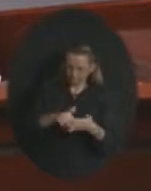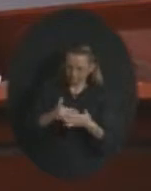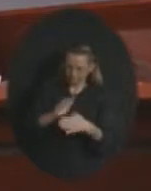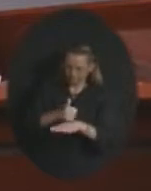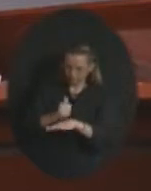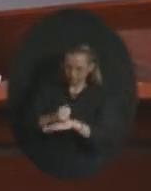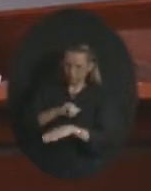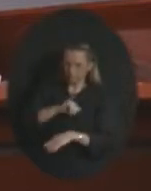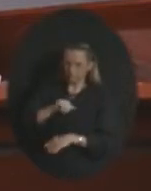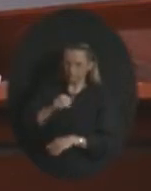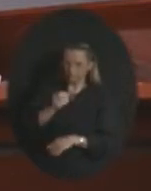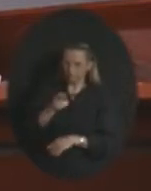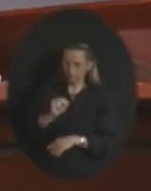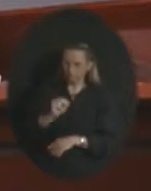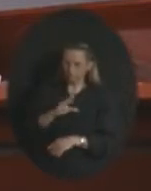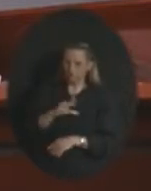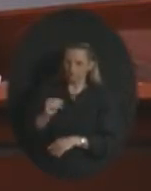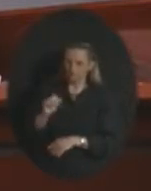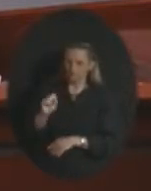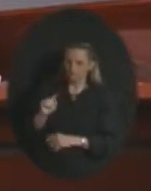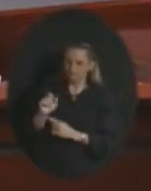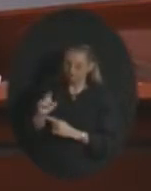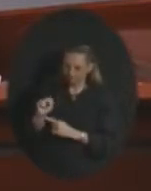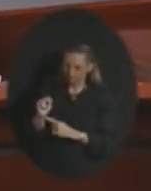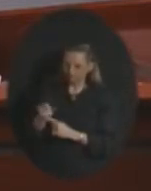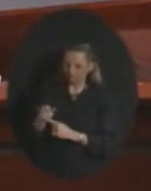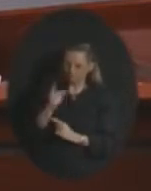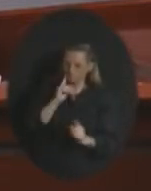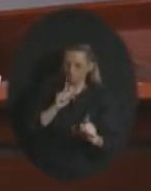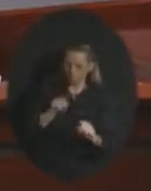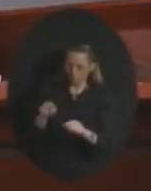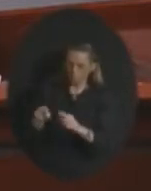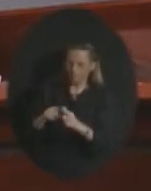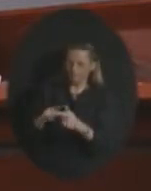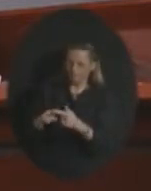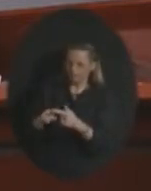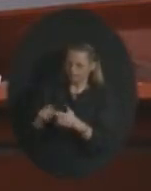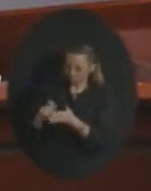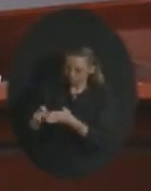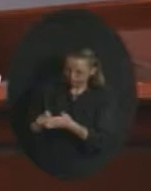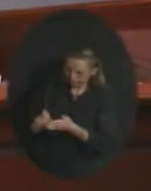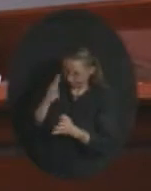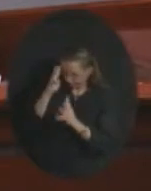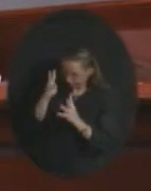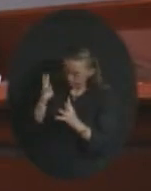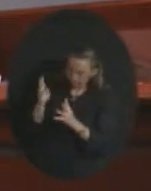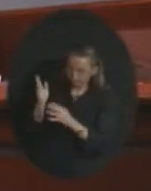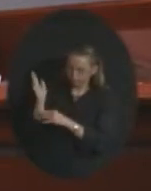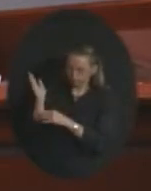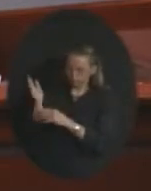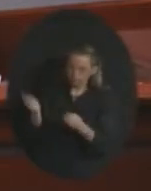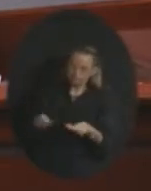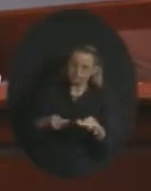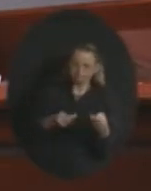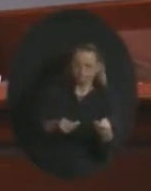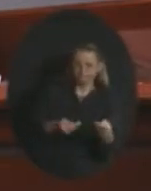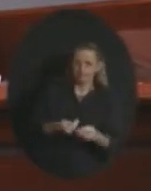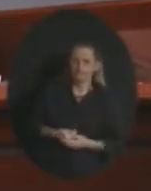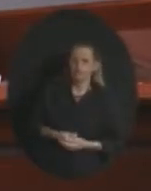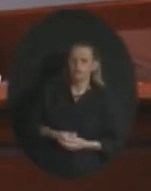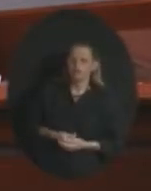ready to finalize a budget and bring it to you in July, and then certification in August. But the highlight for us, obviously, is that we needed to